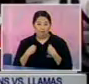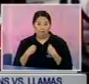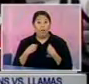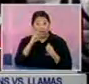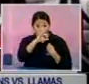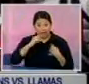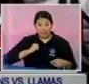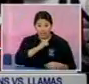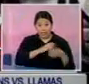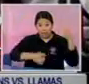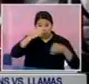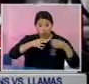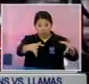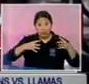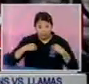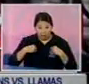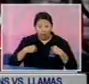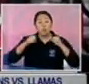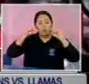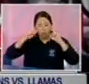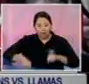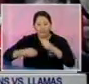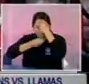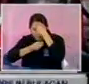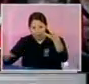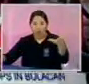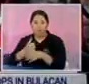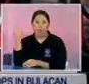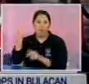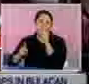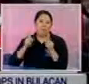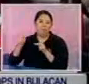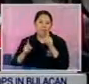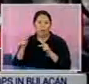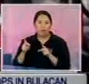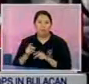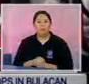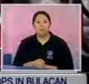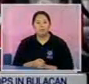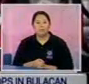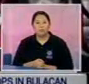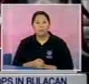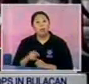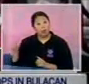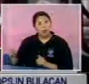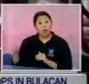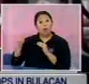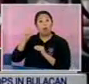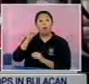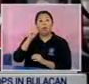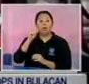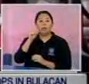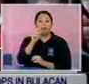becomes a public document. The Internal Revenue Code is very strict in this.